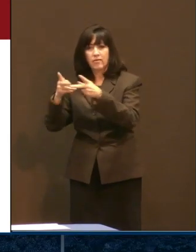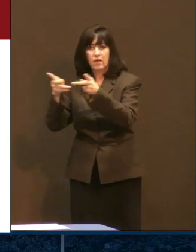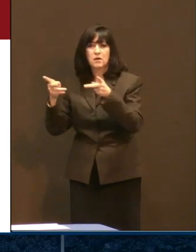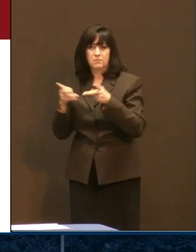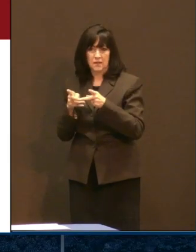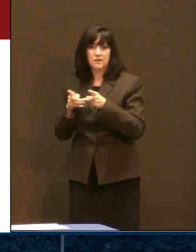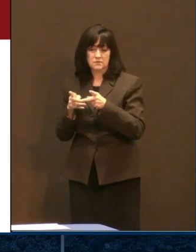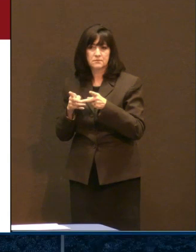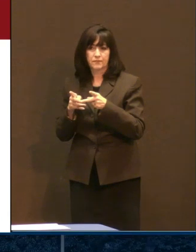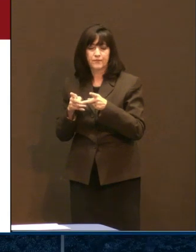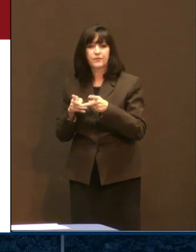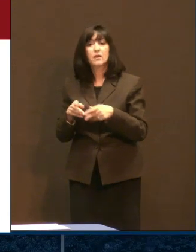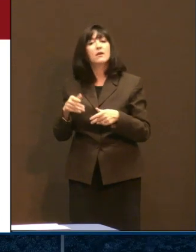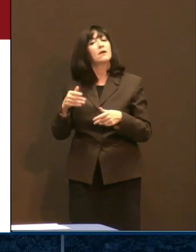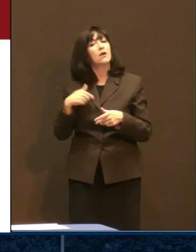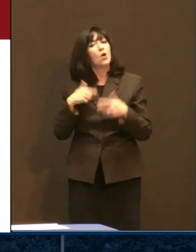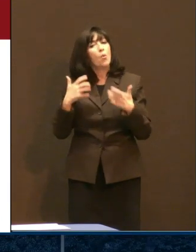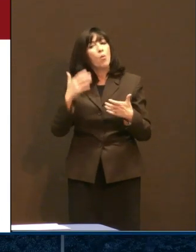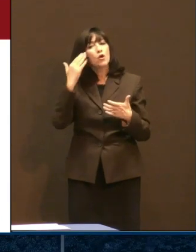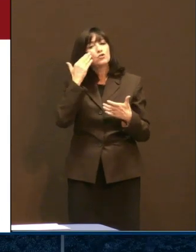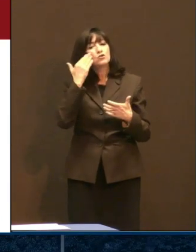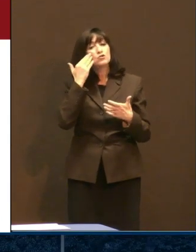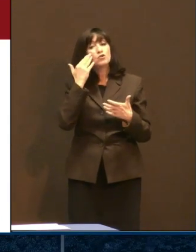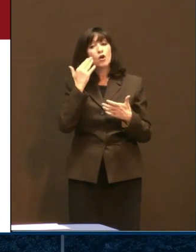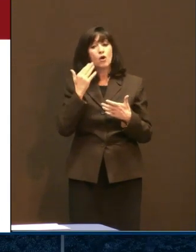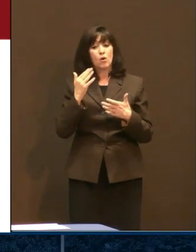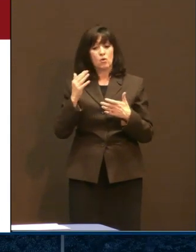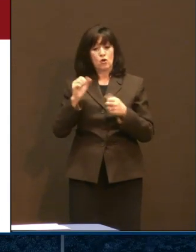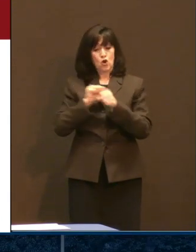not. We also have